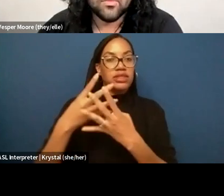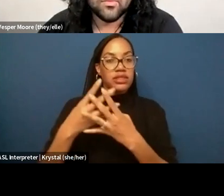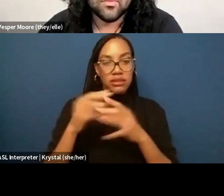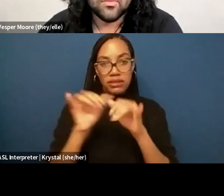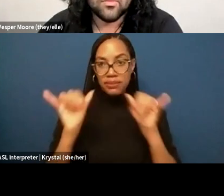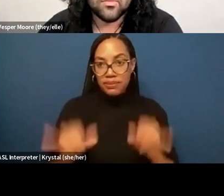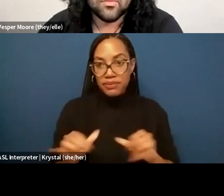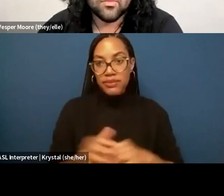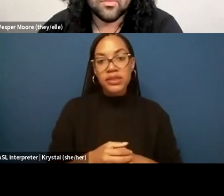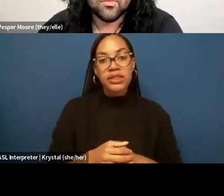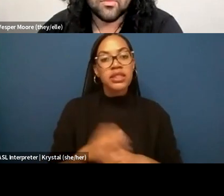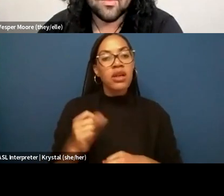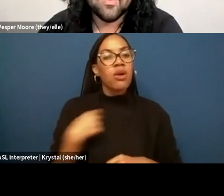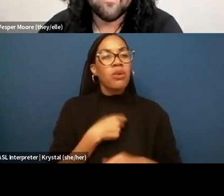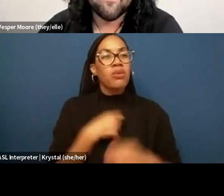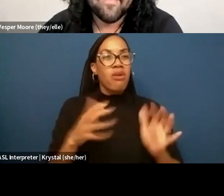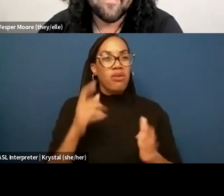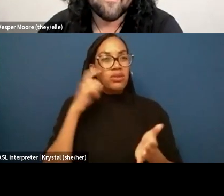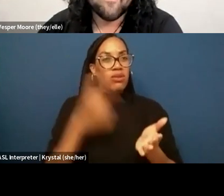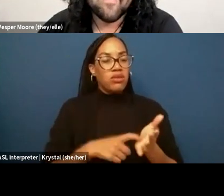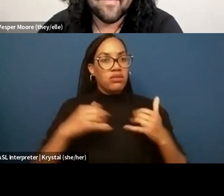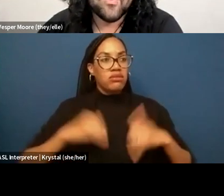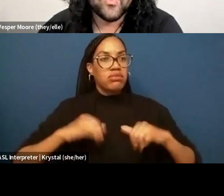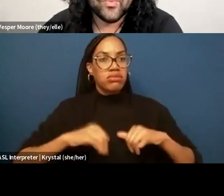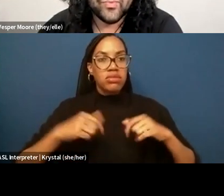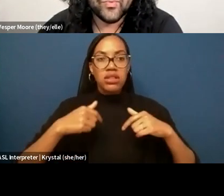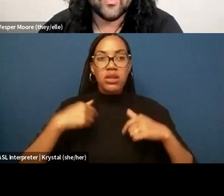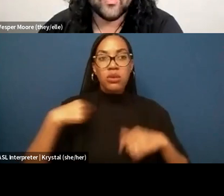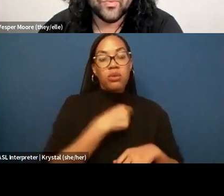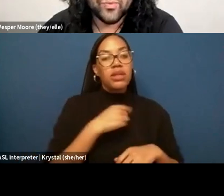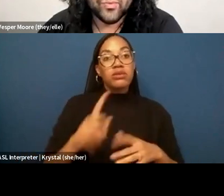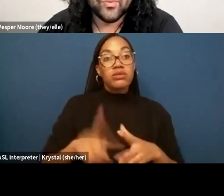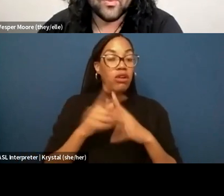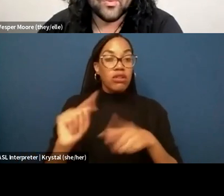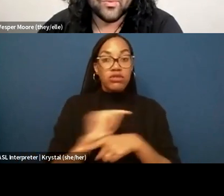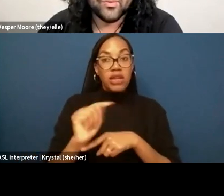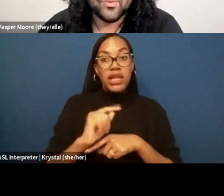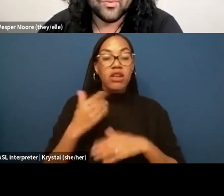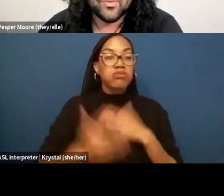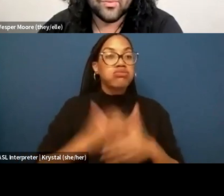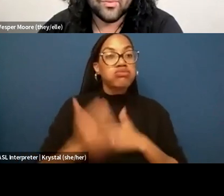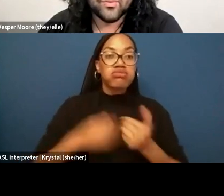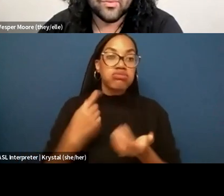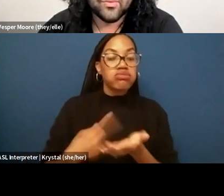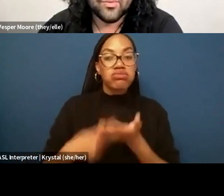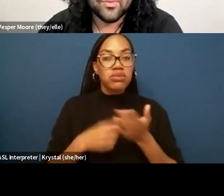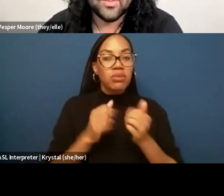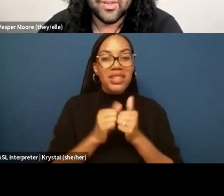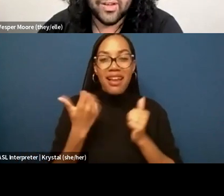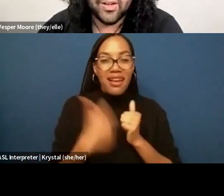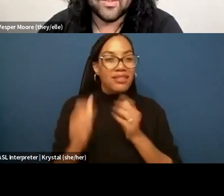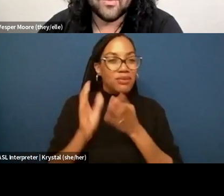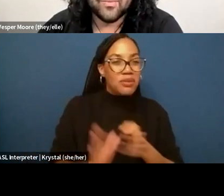with you, about the ways in which they would jump into these heavy ideological conversations without giving people a chance to really pause, breathe, connect, and get them ready for